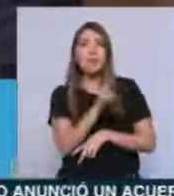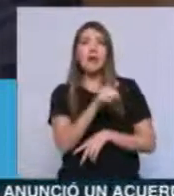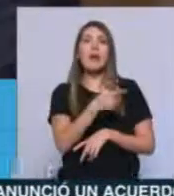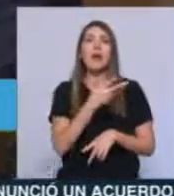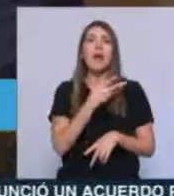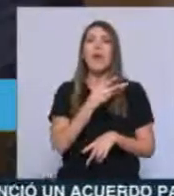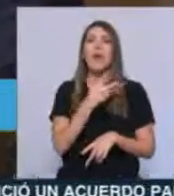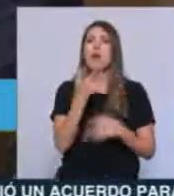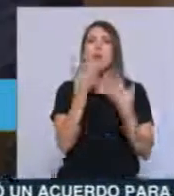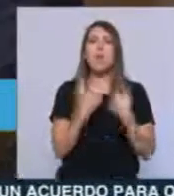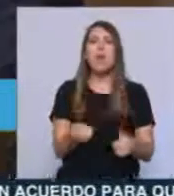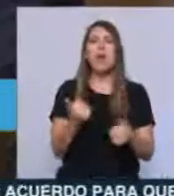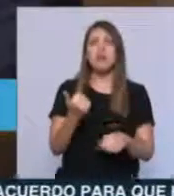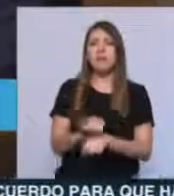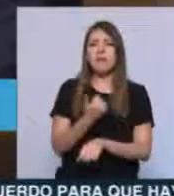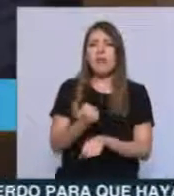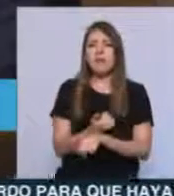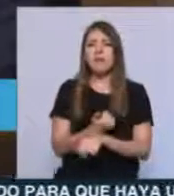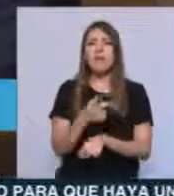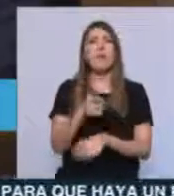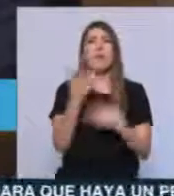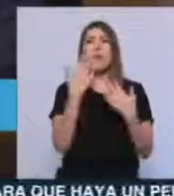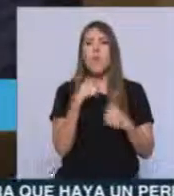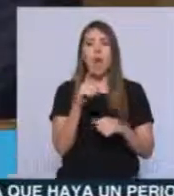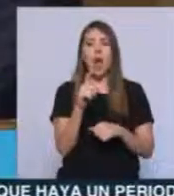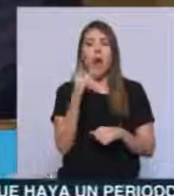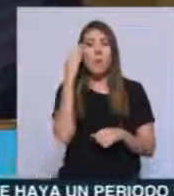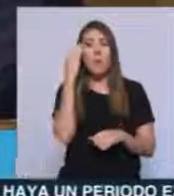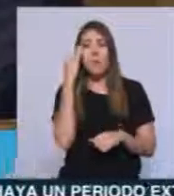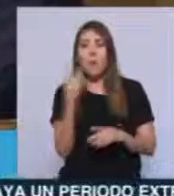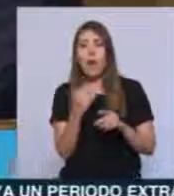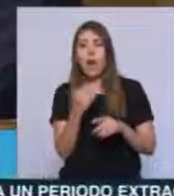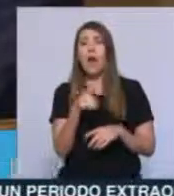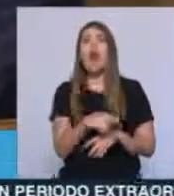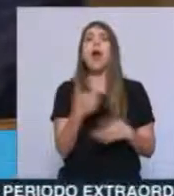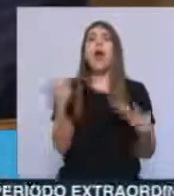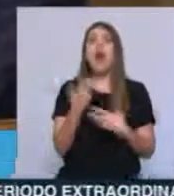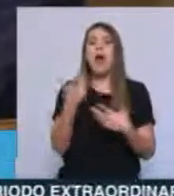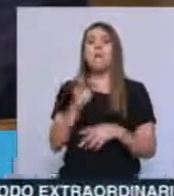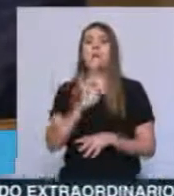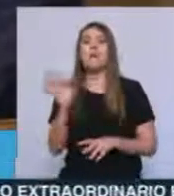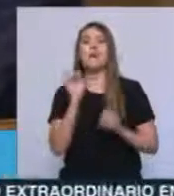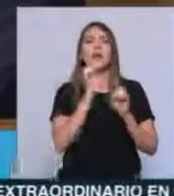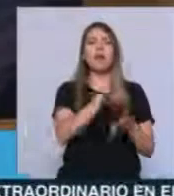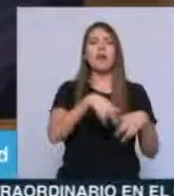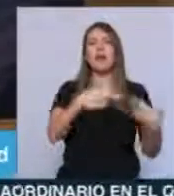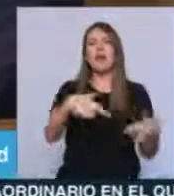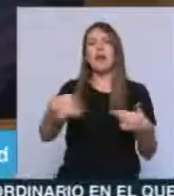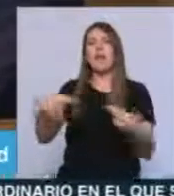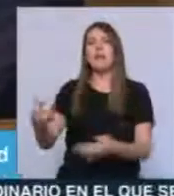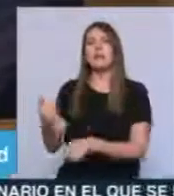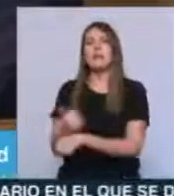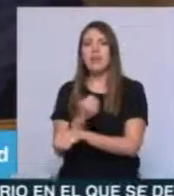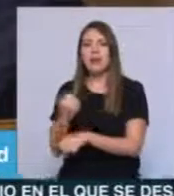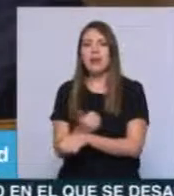have shoes and hadn't seen water in a while. They've since offered to get shoes to that school, and